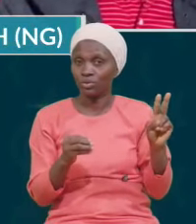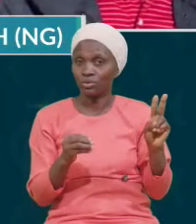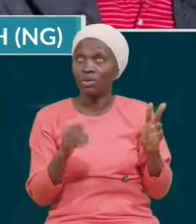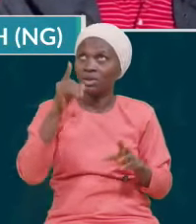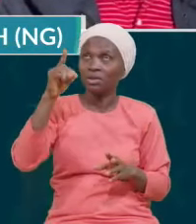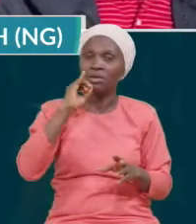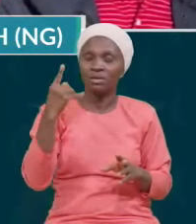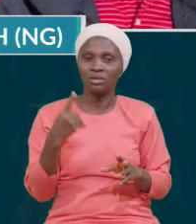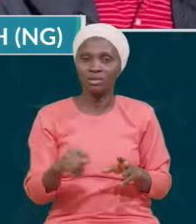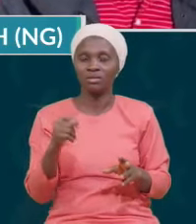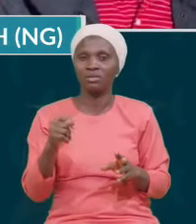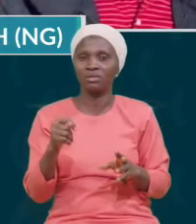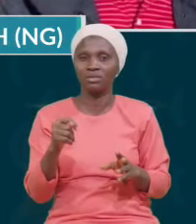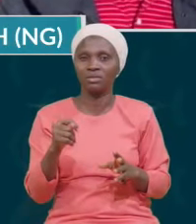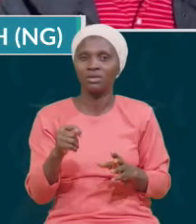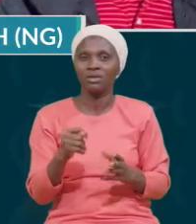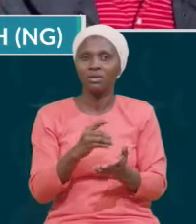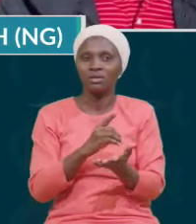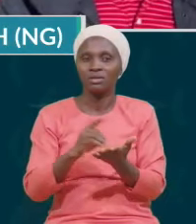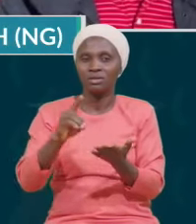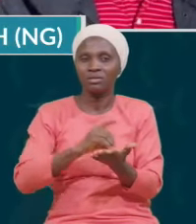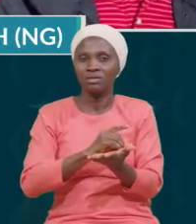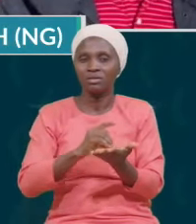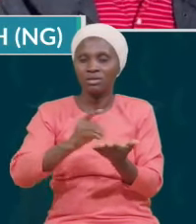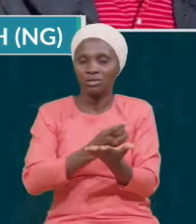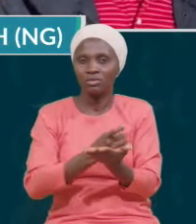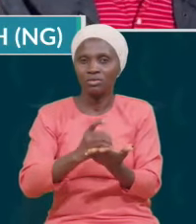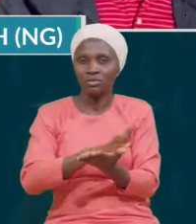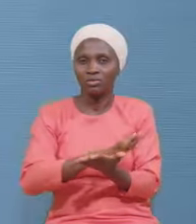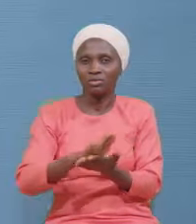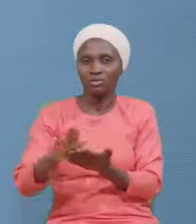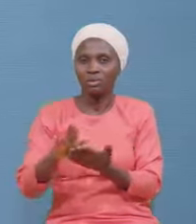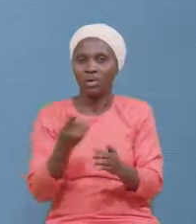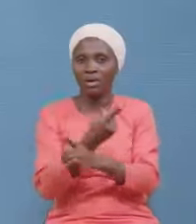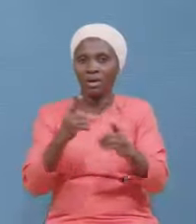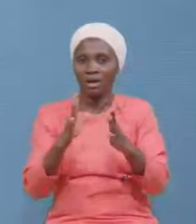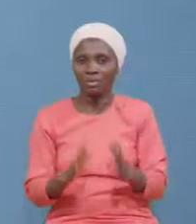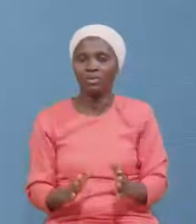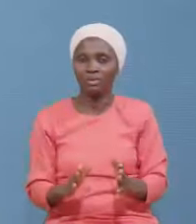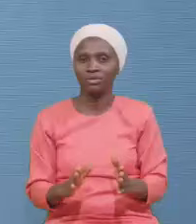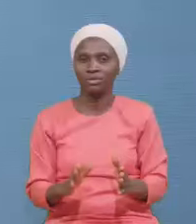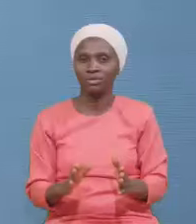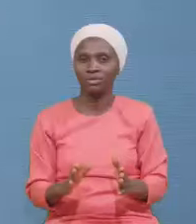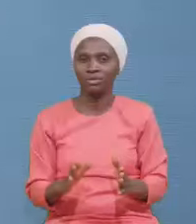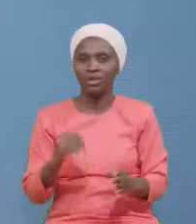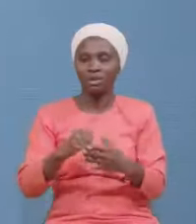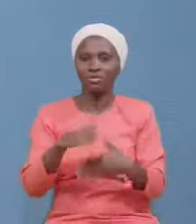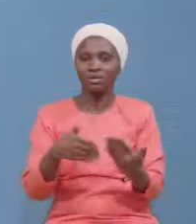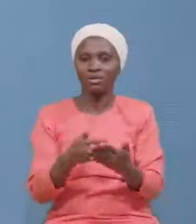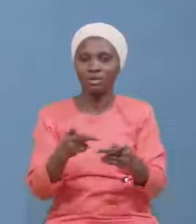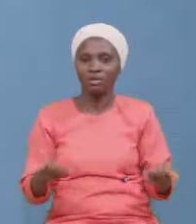the supernatural liberator from all sicknesses. Rendavadiga sakala rogamula